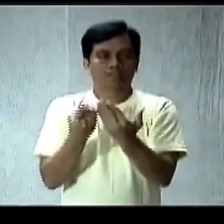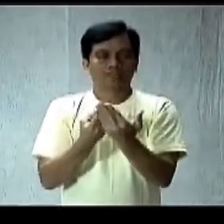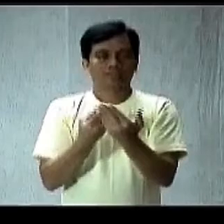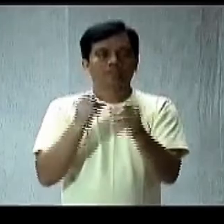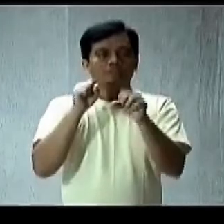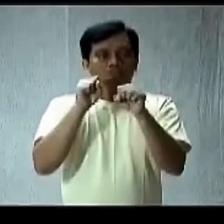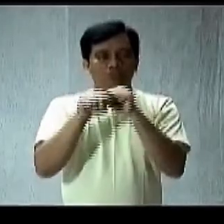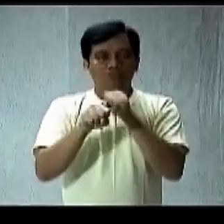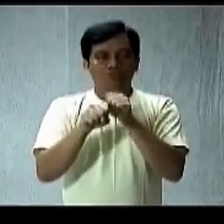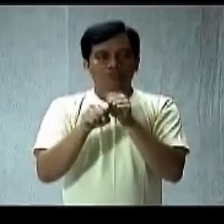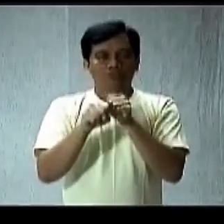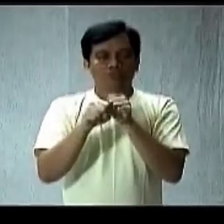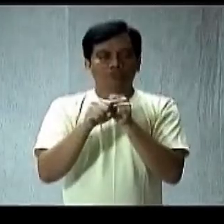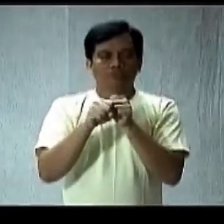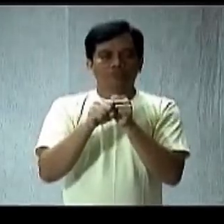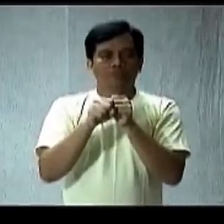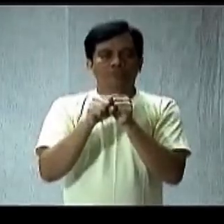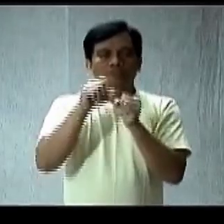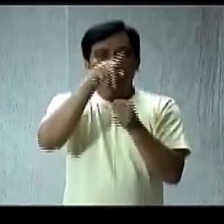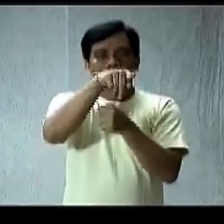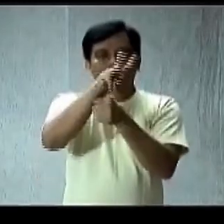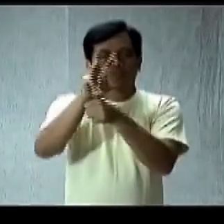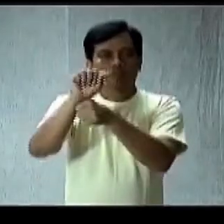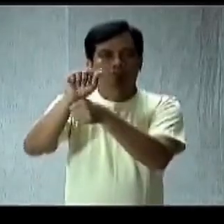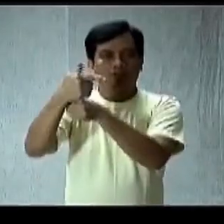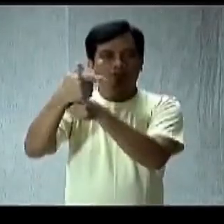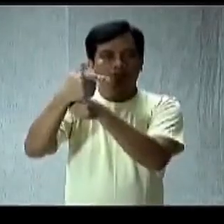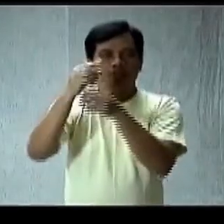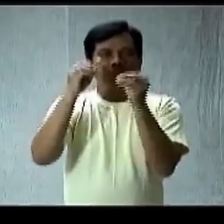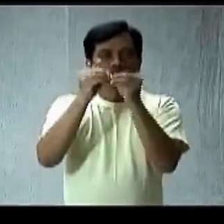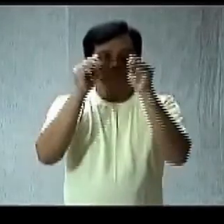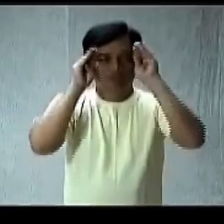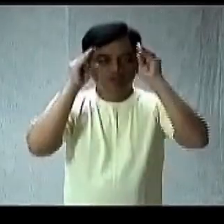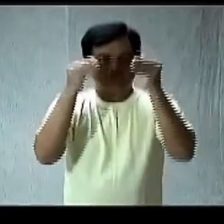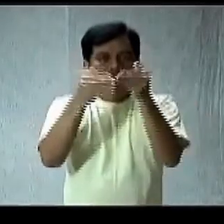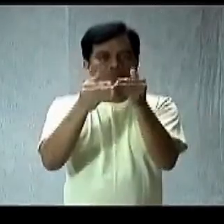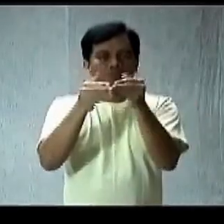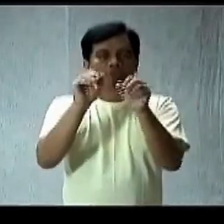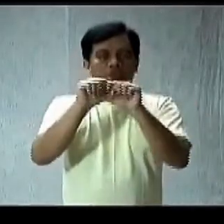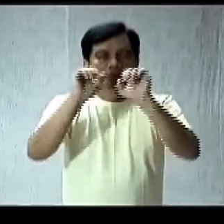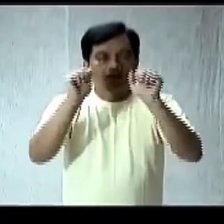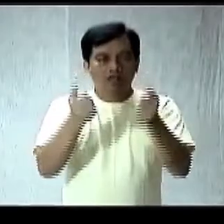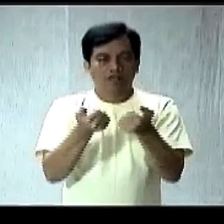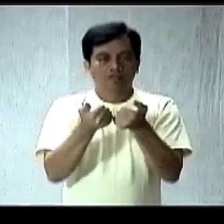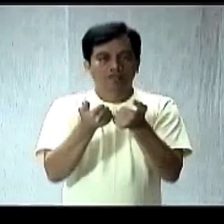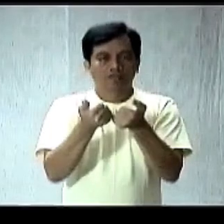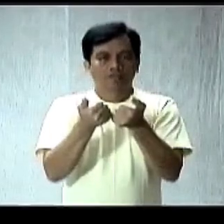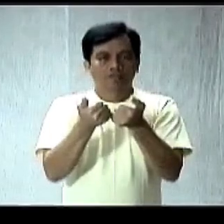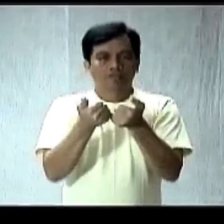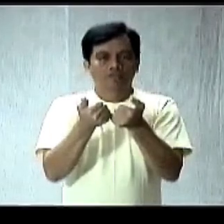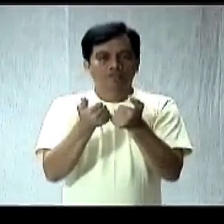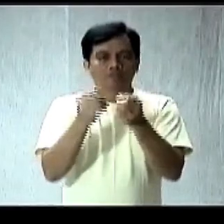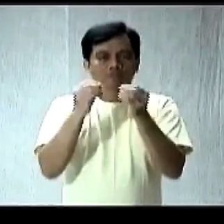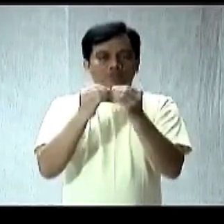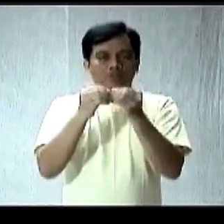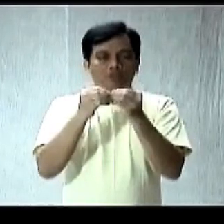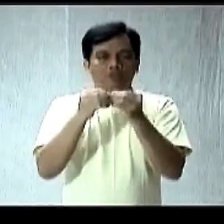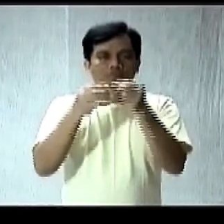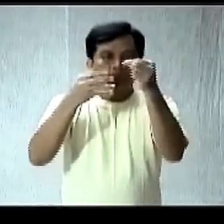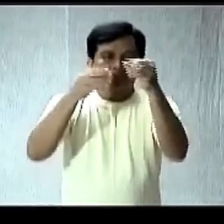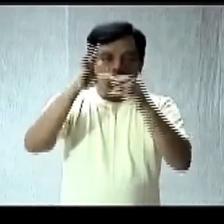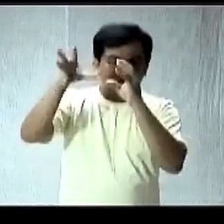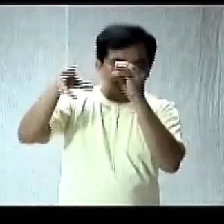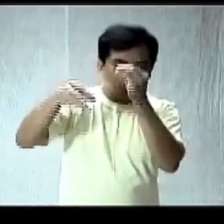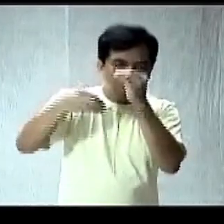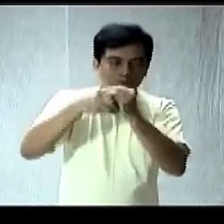designing. So PWAG is more focused on the content, on